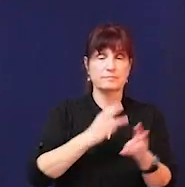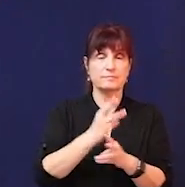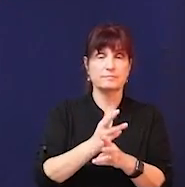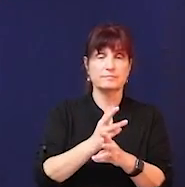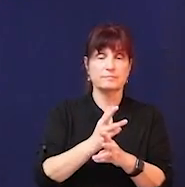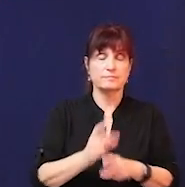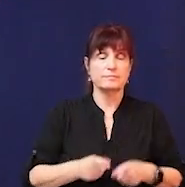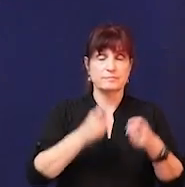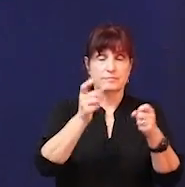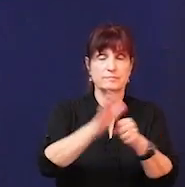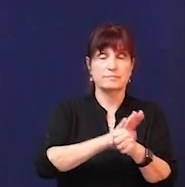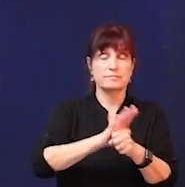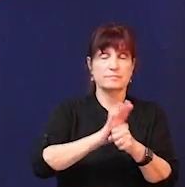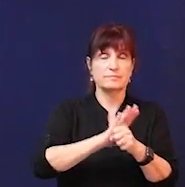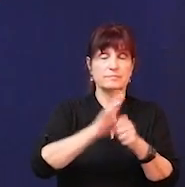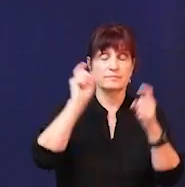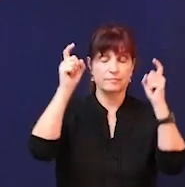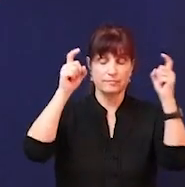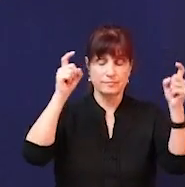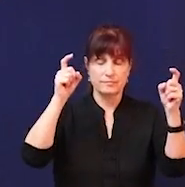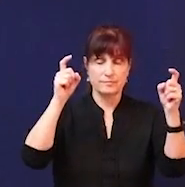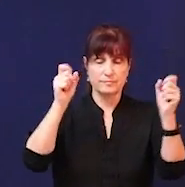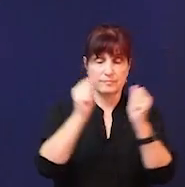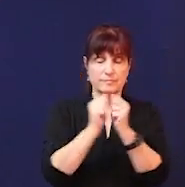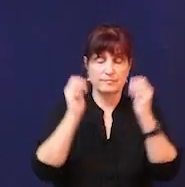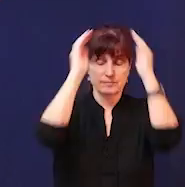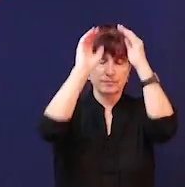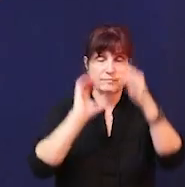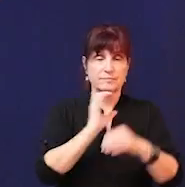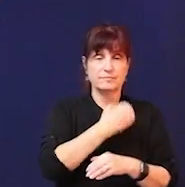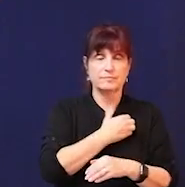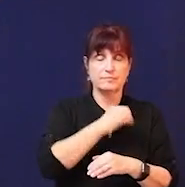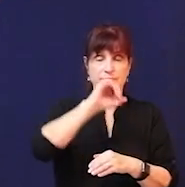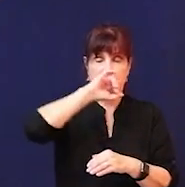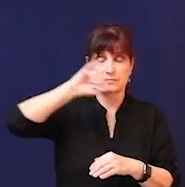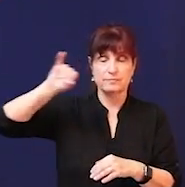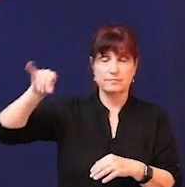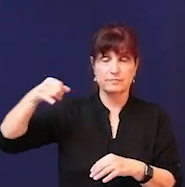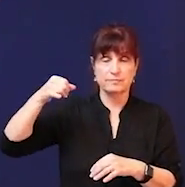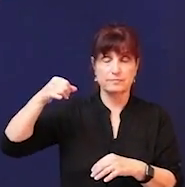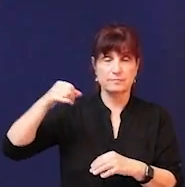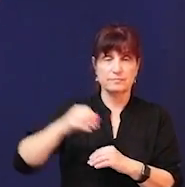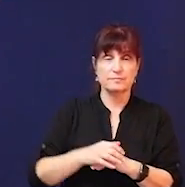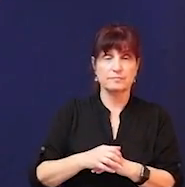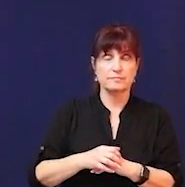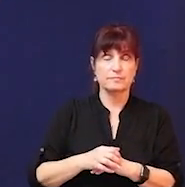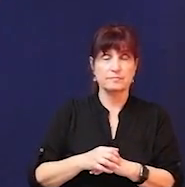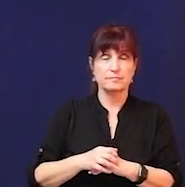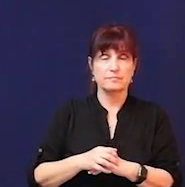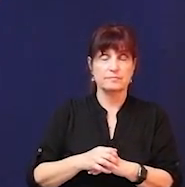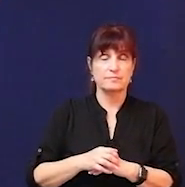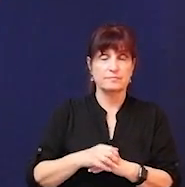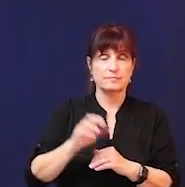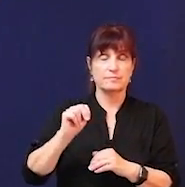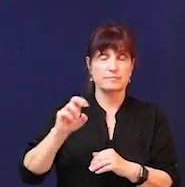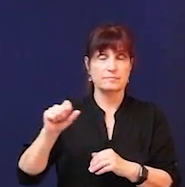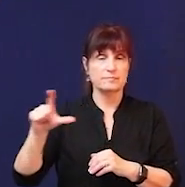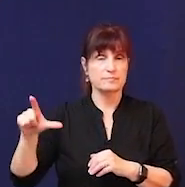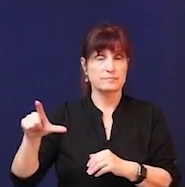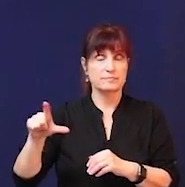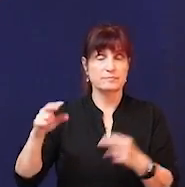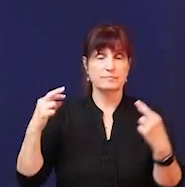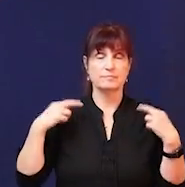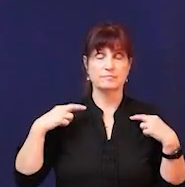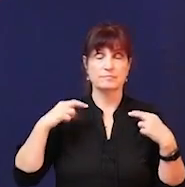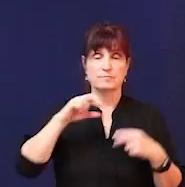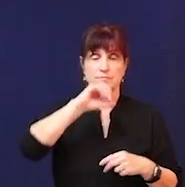world, and bring her to the fullness of charity, together with Francis, our Pope, and John Charles, our Bishop, Michael, our retired bishop, and